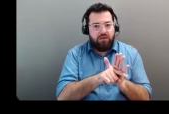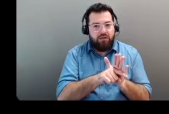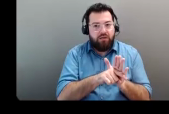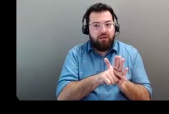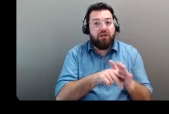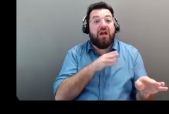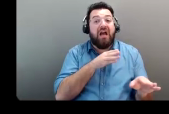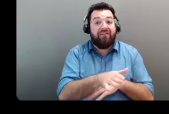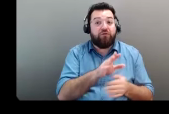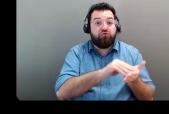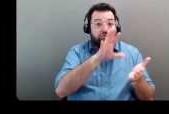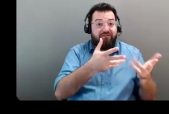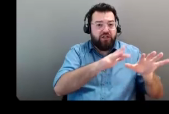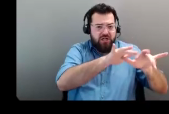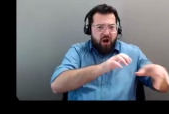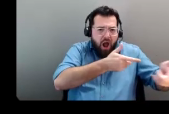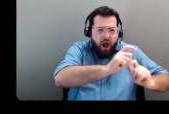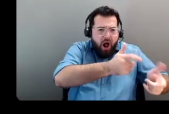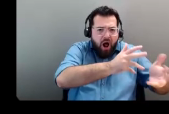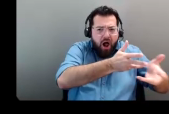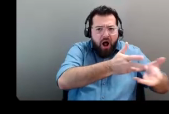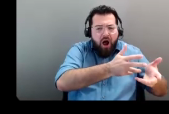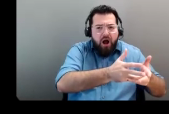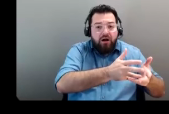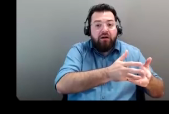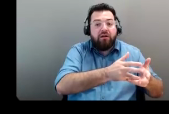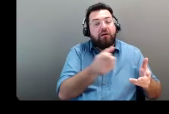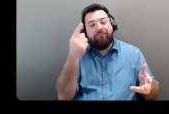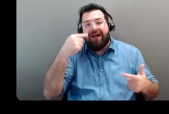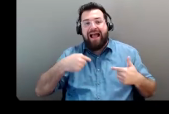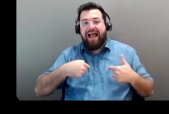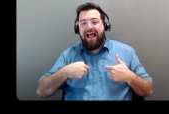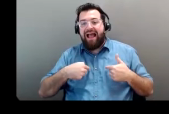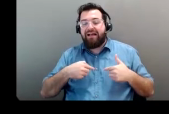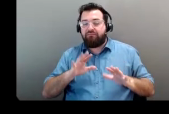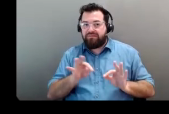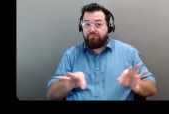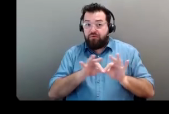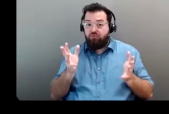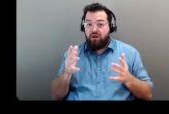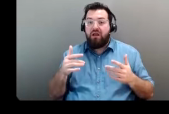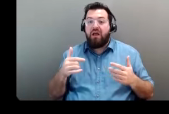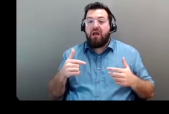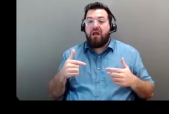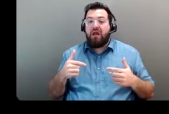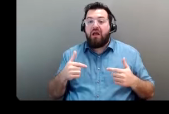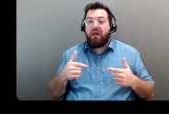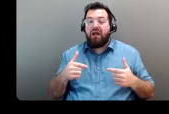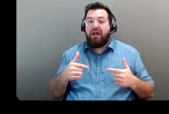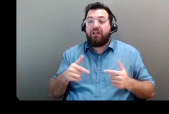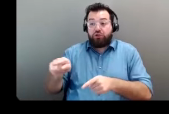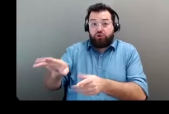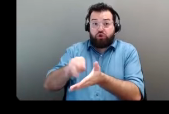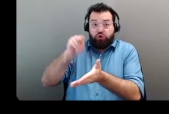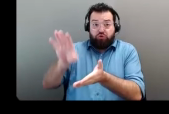when students submit it. Now, here's the key to this, is I do not take the student, their PPI, their private data